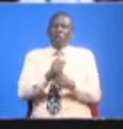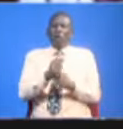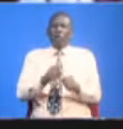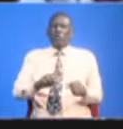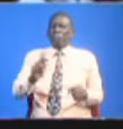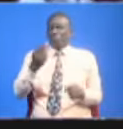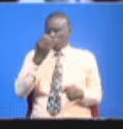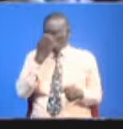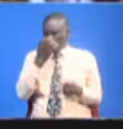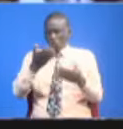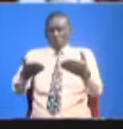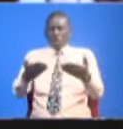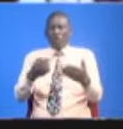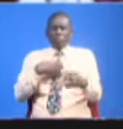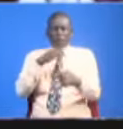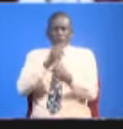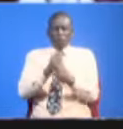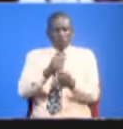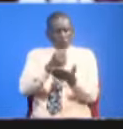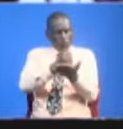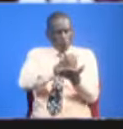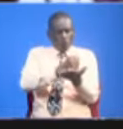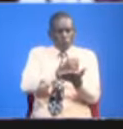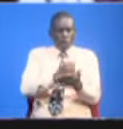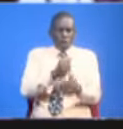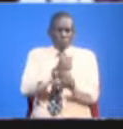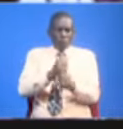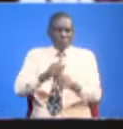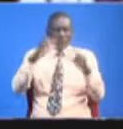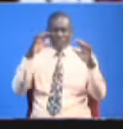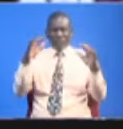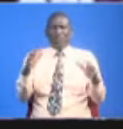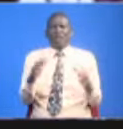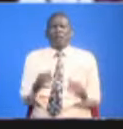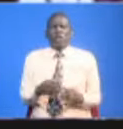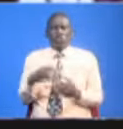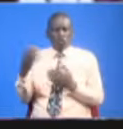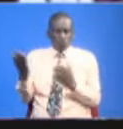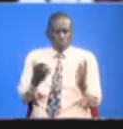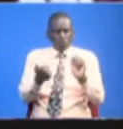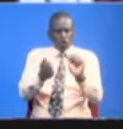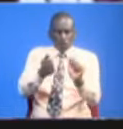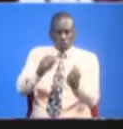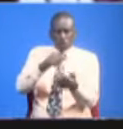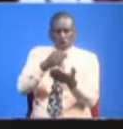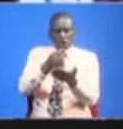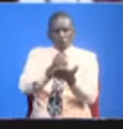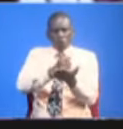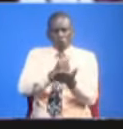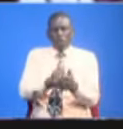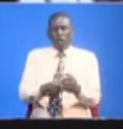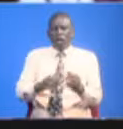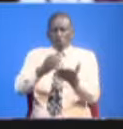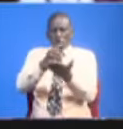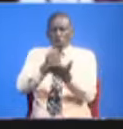kahawa. Tulifanya kazi kubwa sana ya kuleta reforms na coffee bill